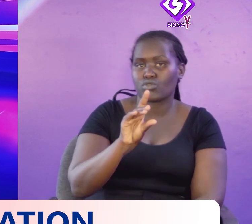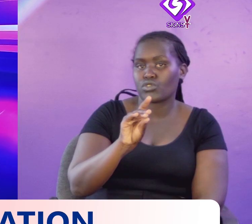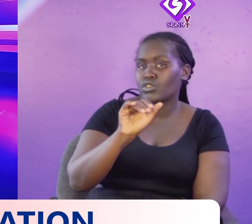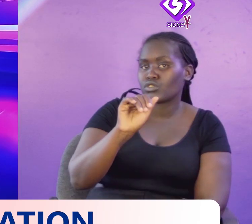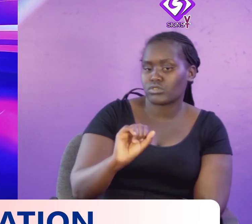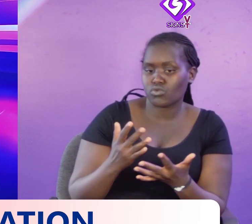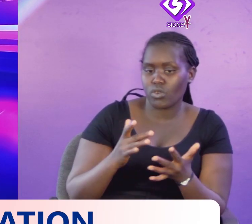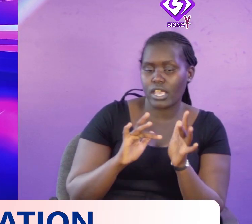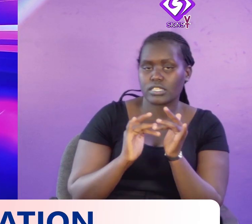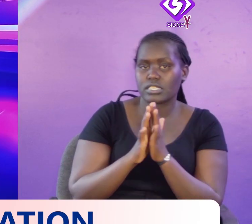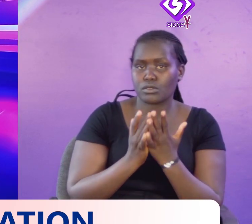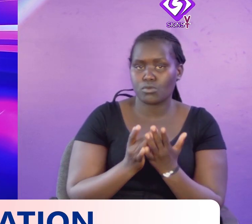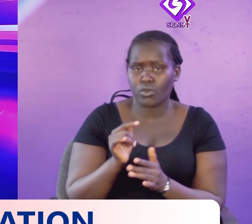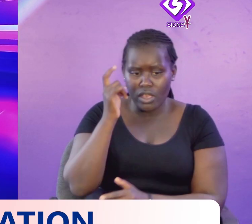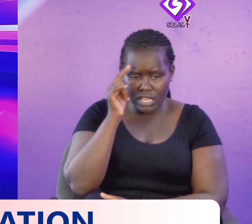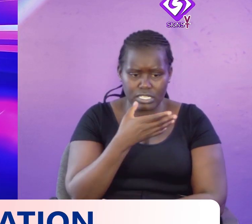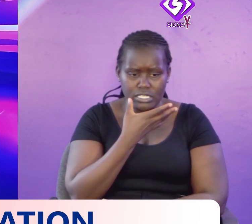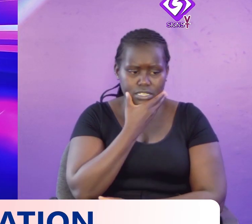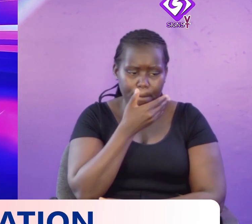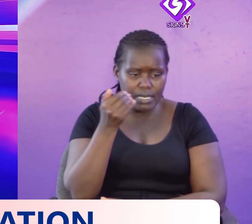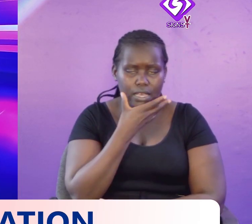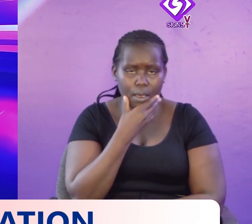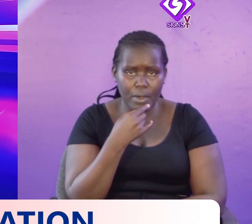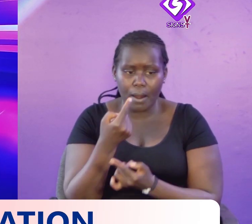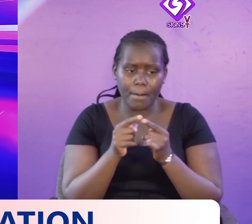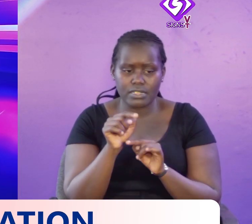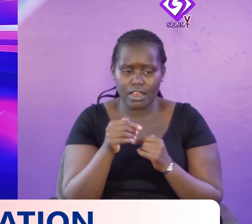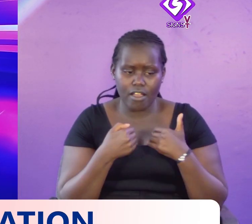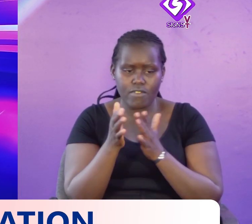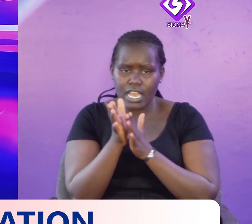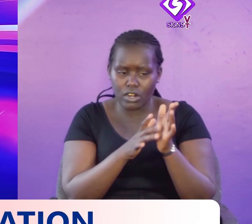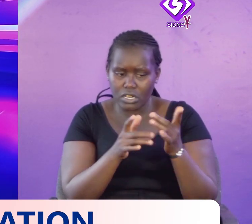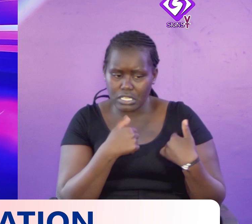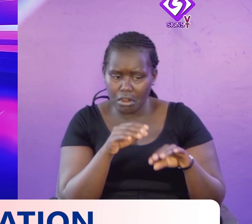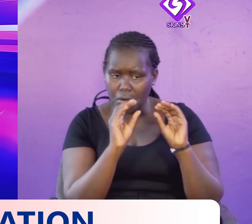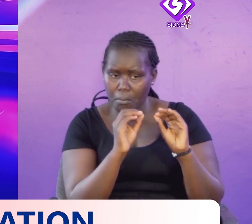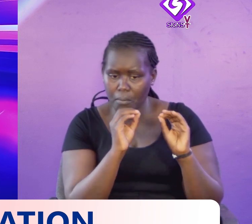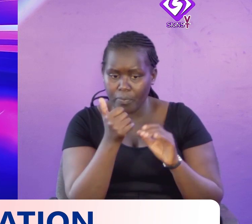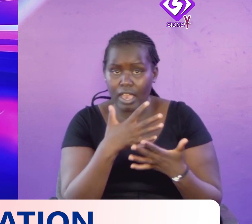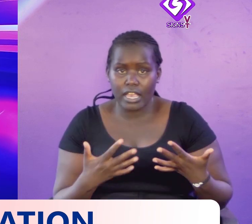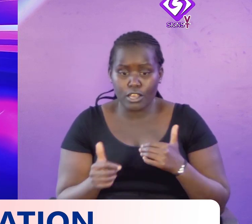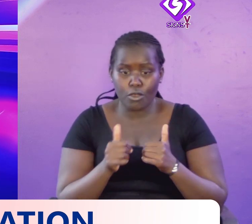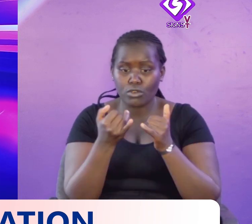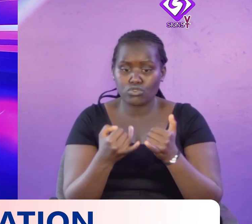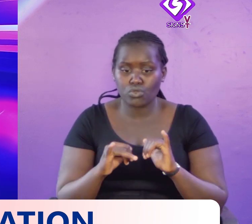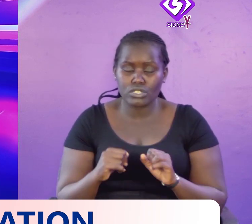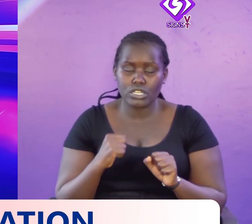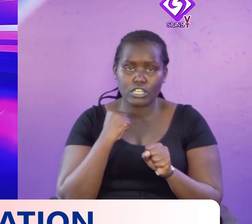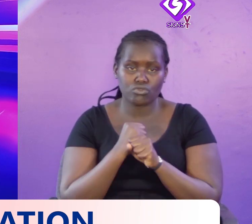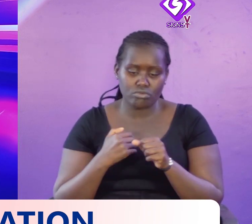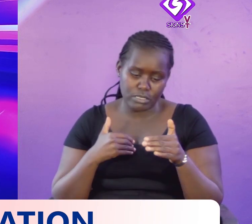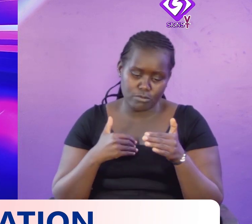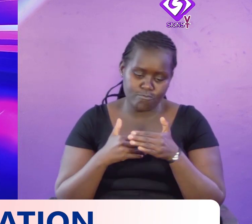thinking that this is your best man. Kumbe, this man does not have your interest at heart. So anything that you try to do, he's so close to you,